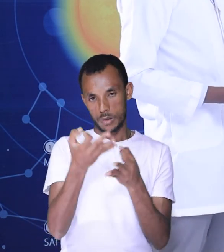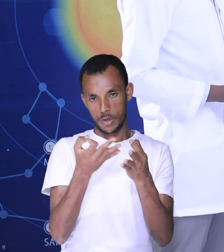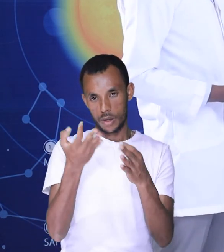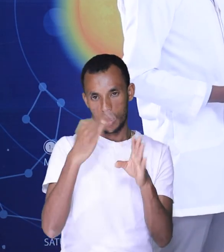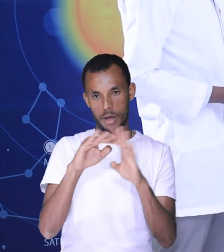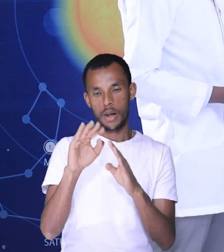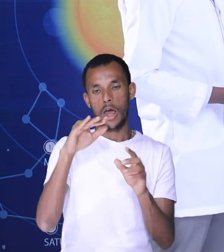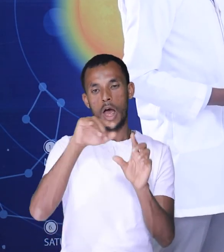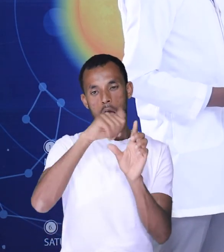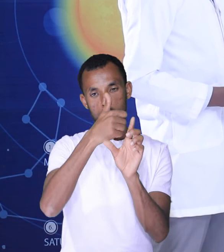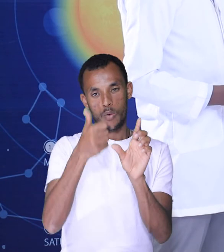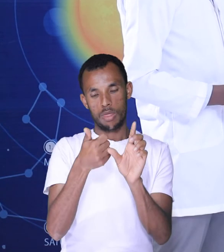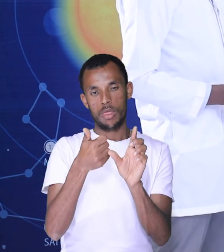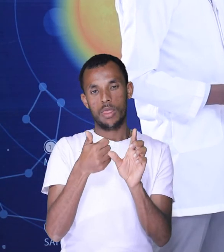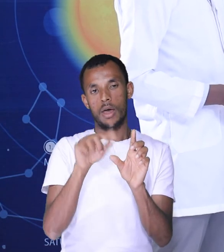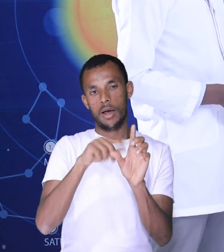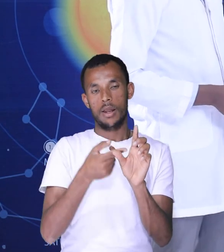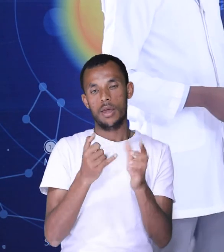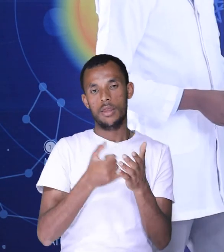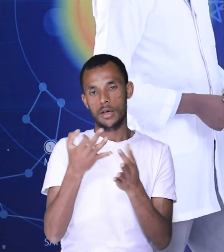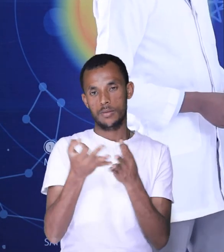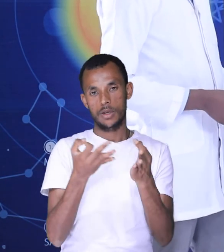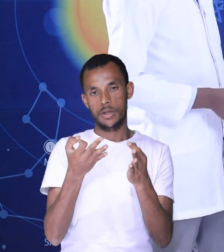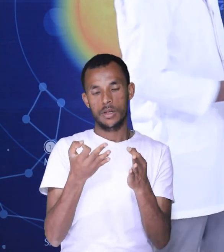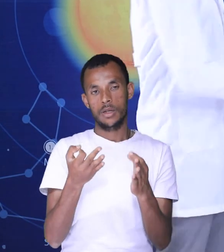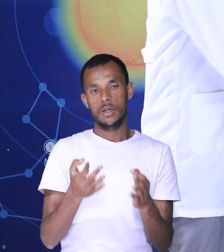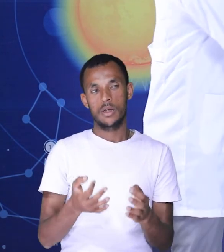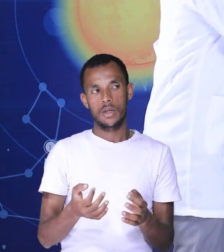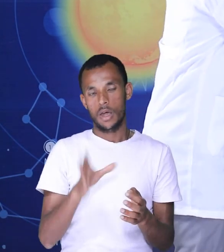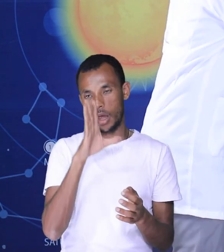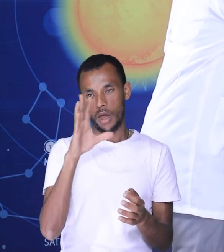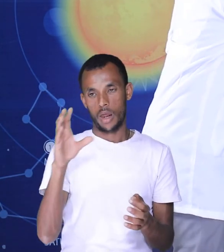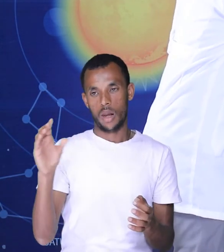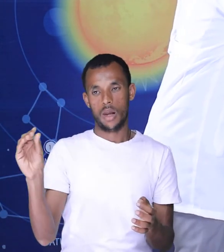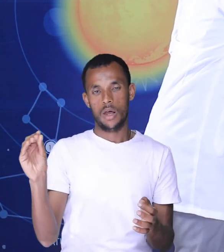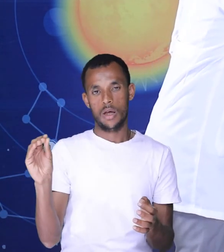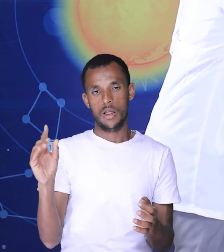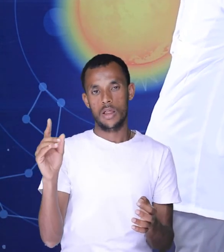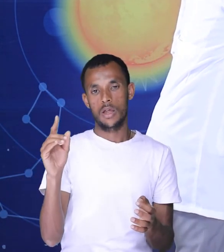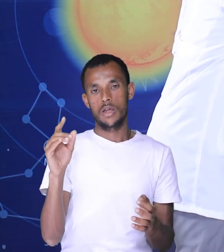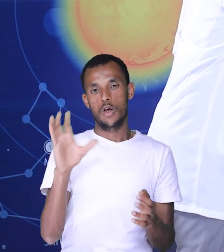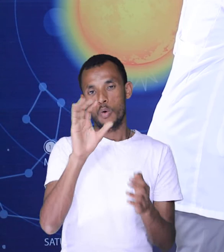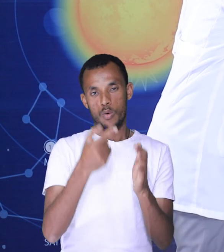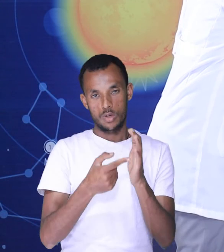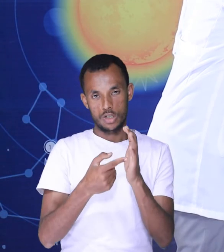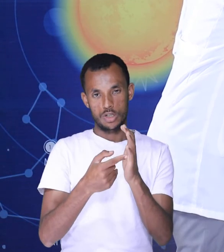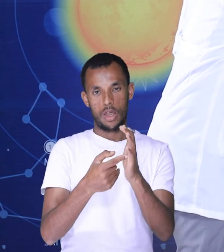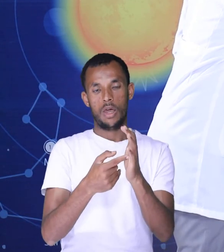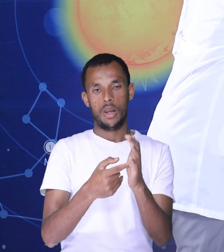terms of an acute angle. It can be expressed in terms of an acute angle, and the cosine